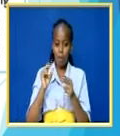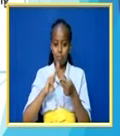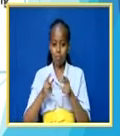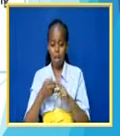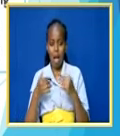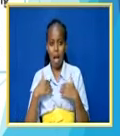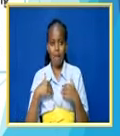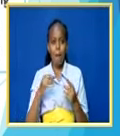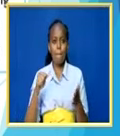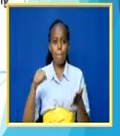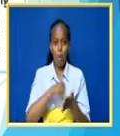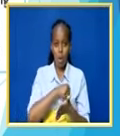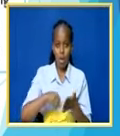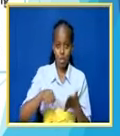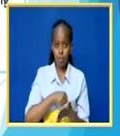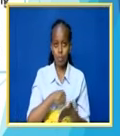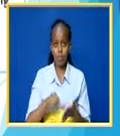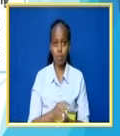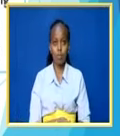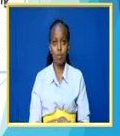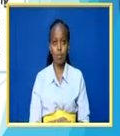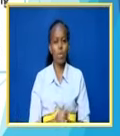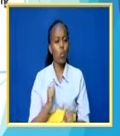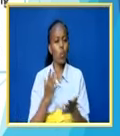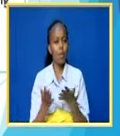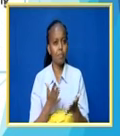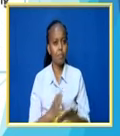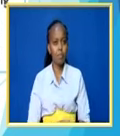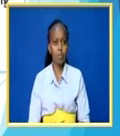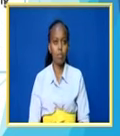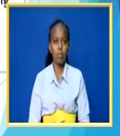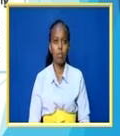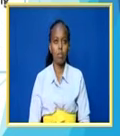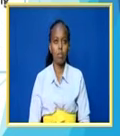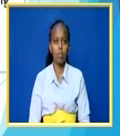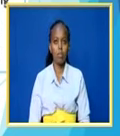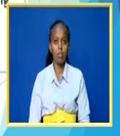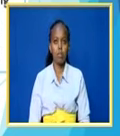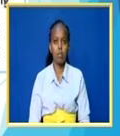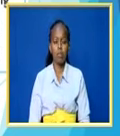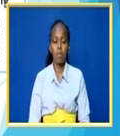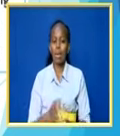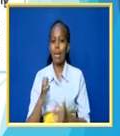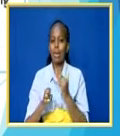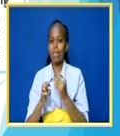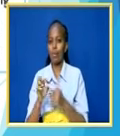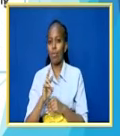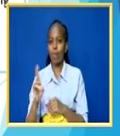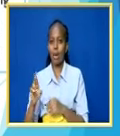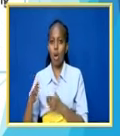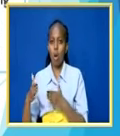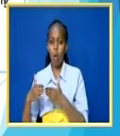polish. You found polish? Mm-hmm. Which row? The farthest right corner.